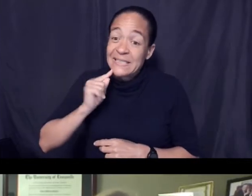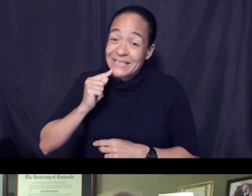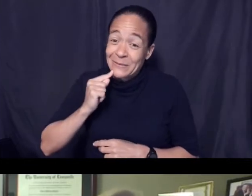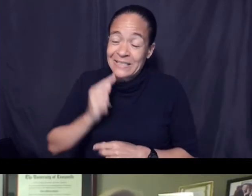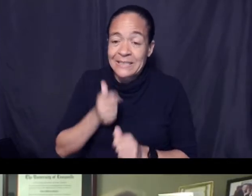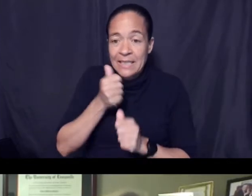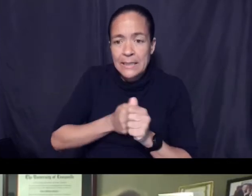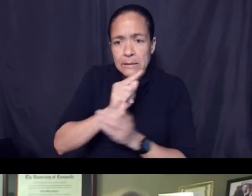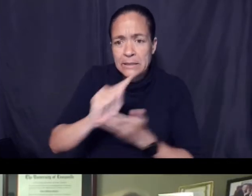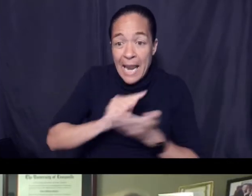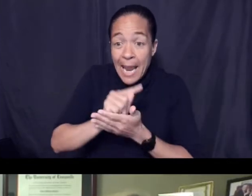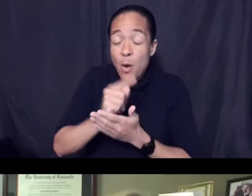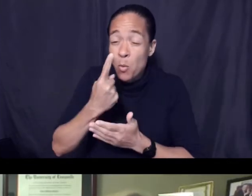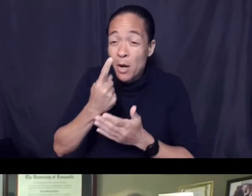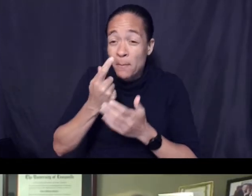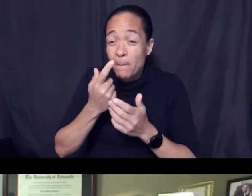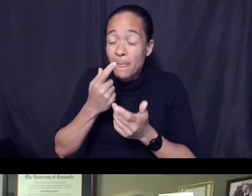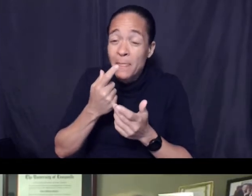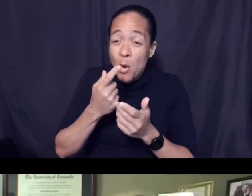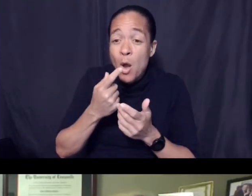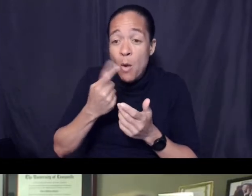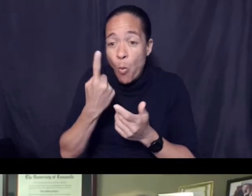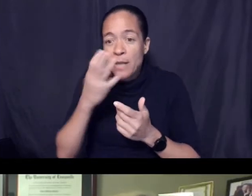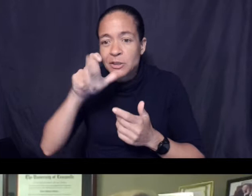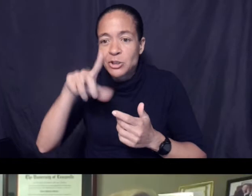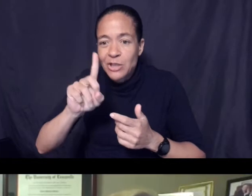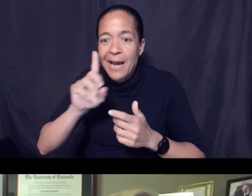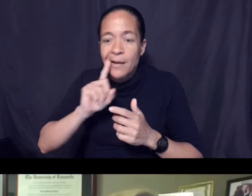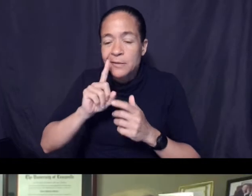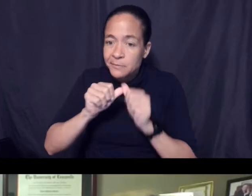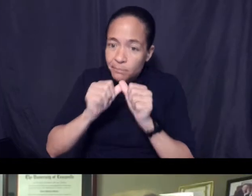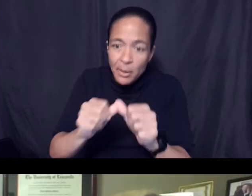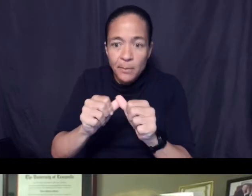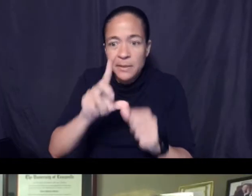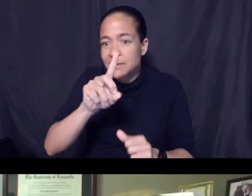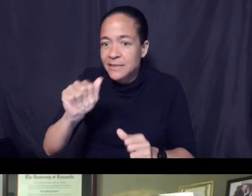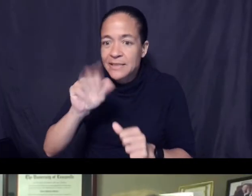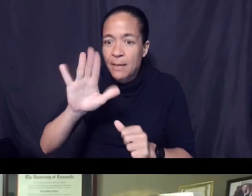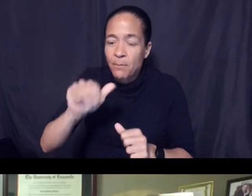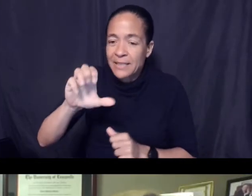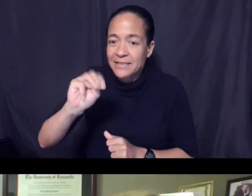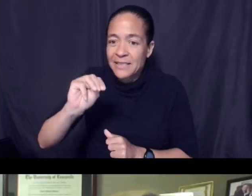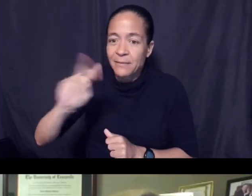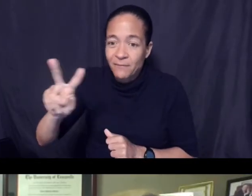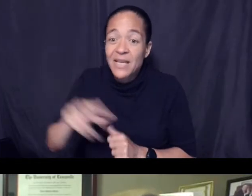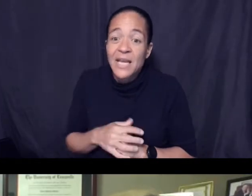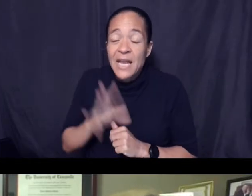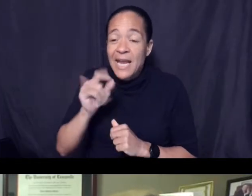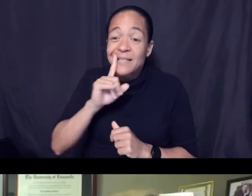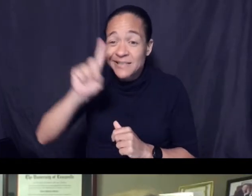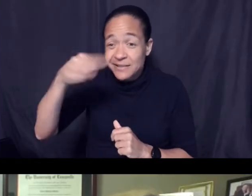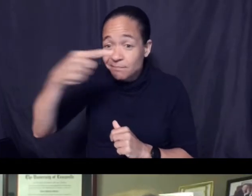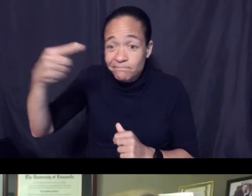hour, one child is permanently disabled by CMV. It's thought to be the leading non-genetic cause of childhood hearing